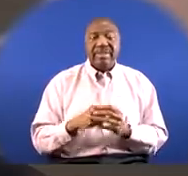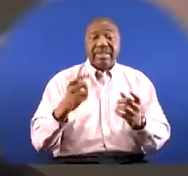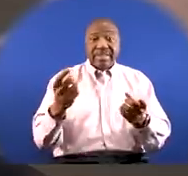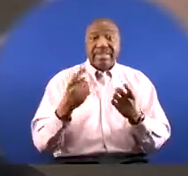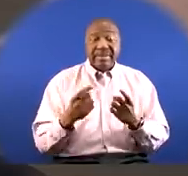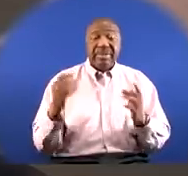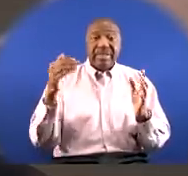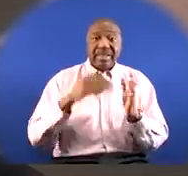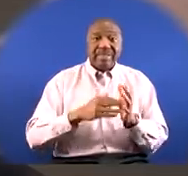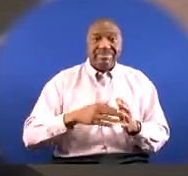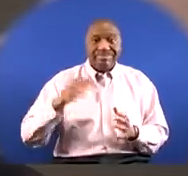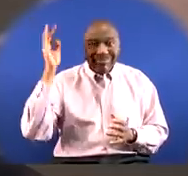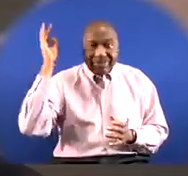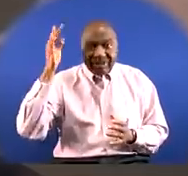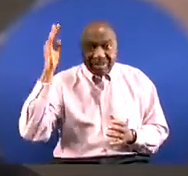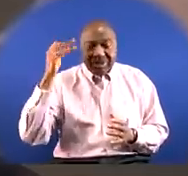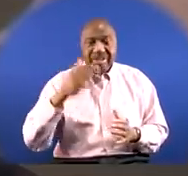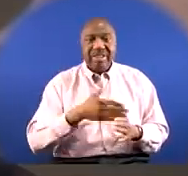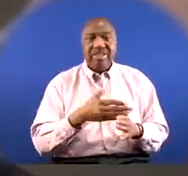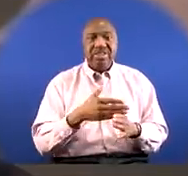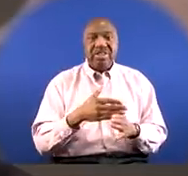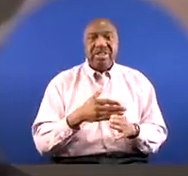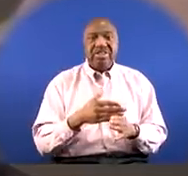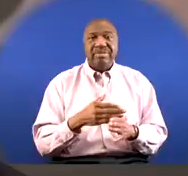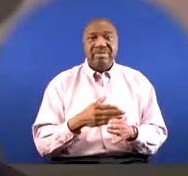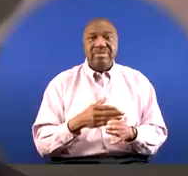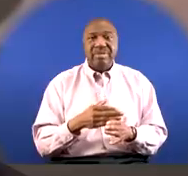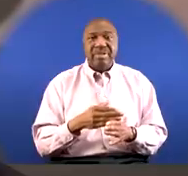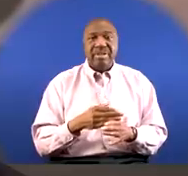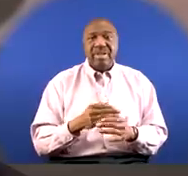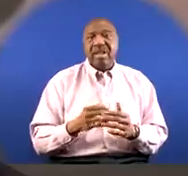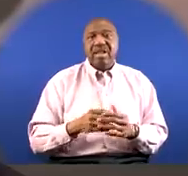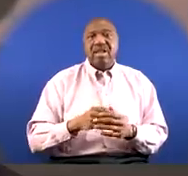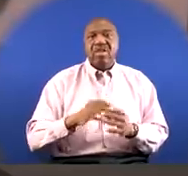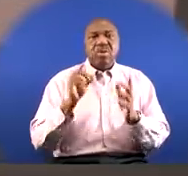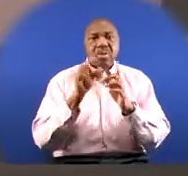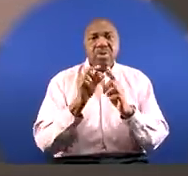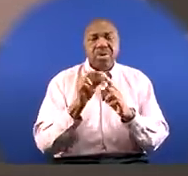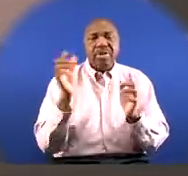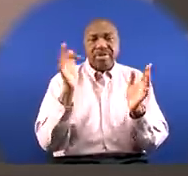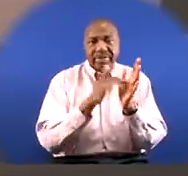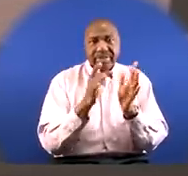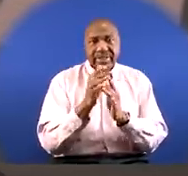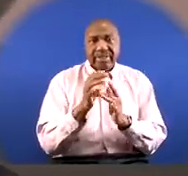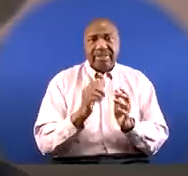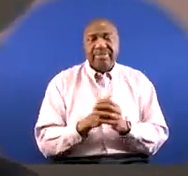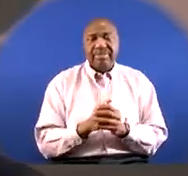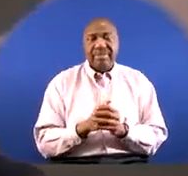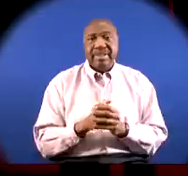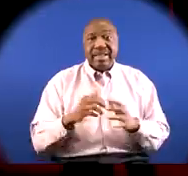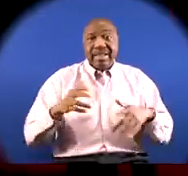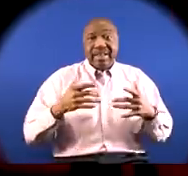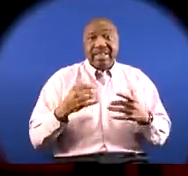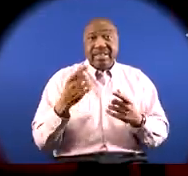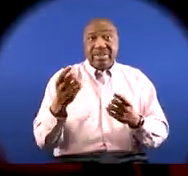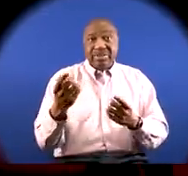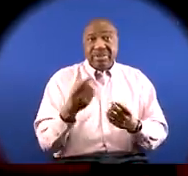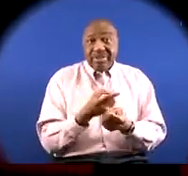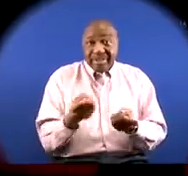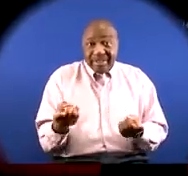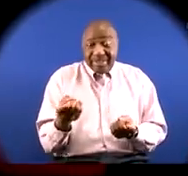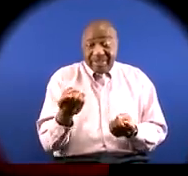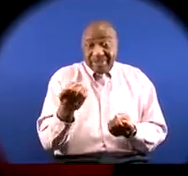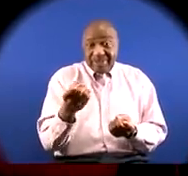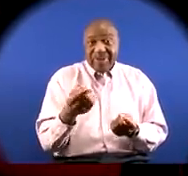returned to share the glorious gospel of Jesus Christ. God bless you, man. Glad that you're back in this house.